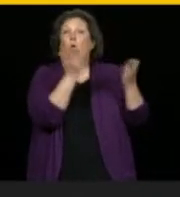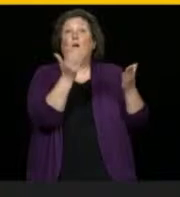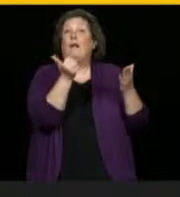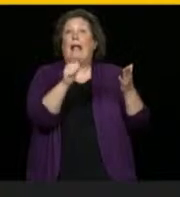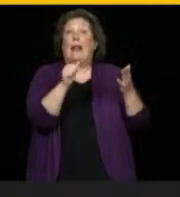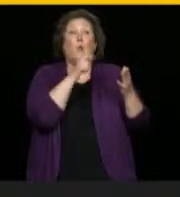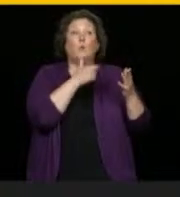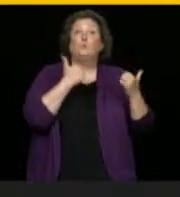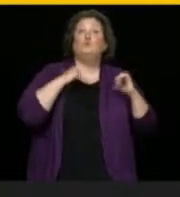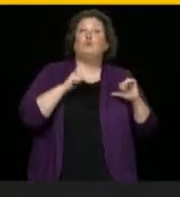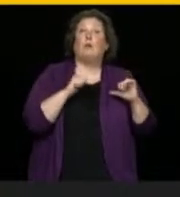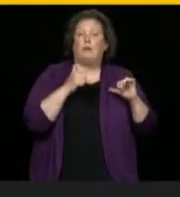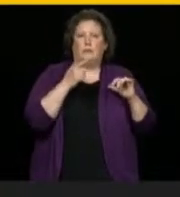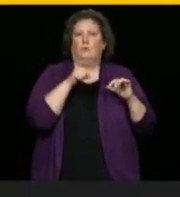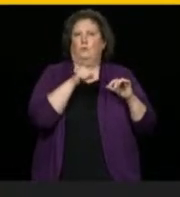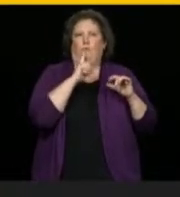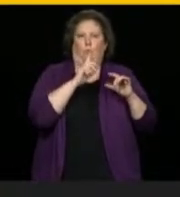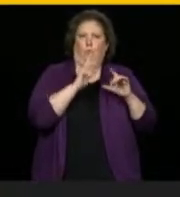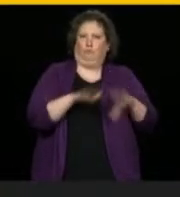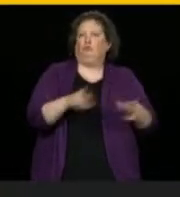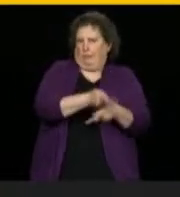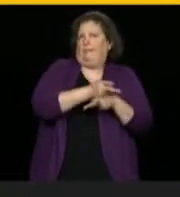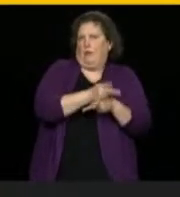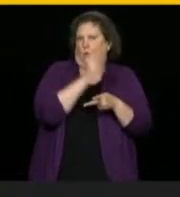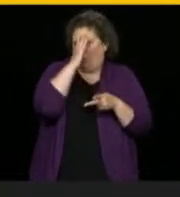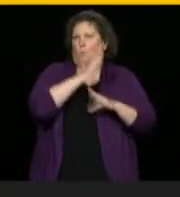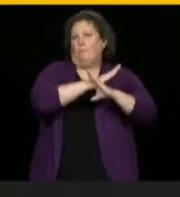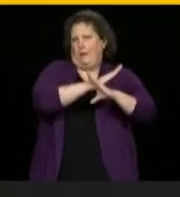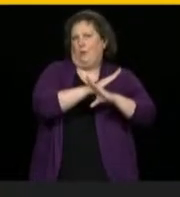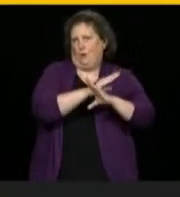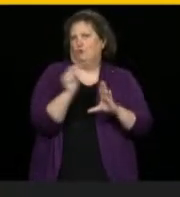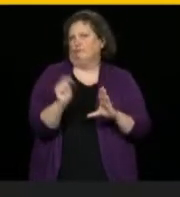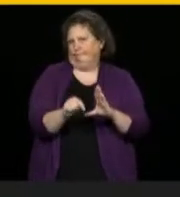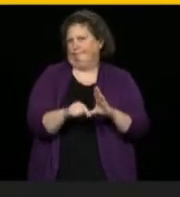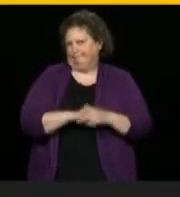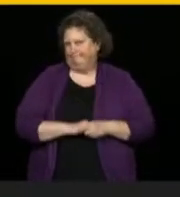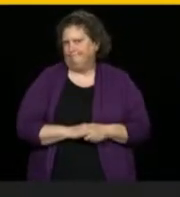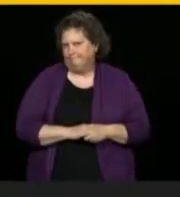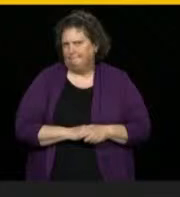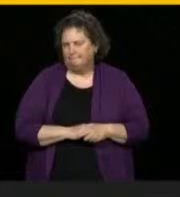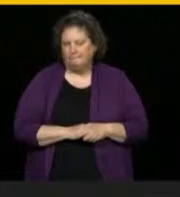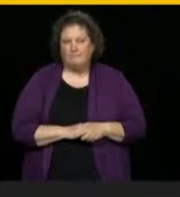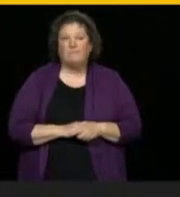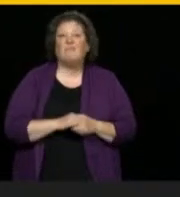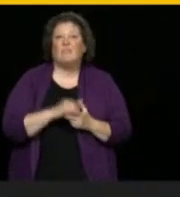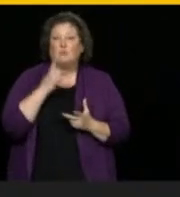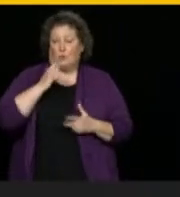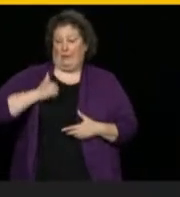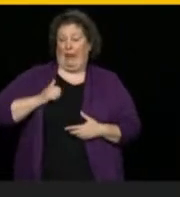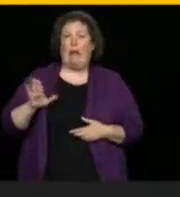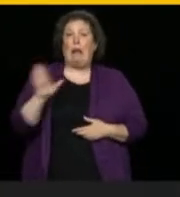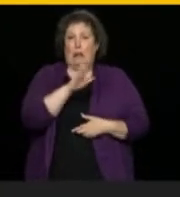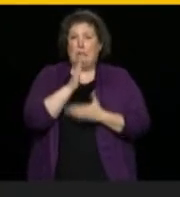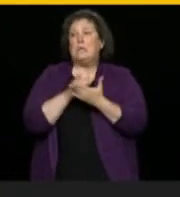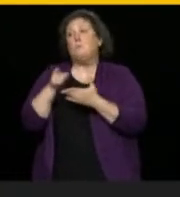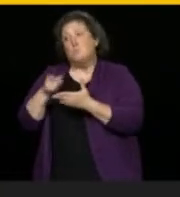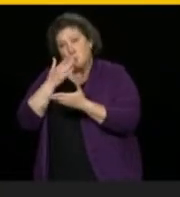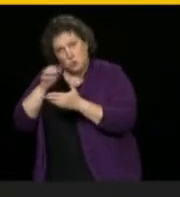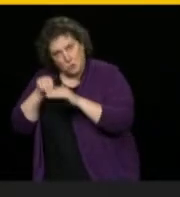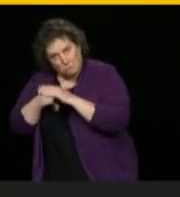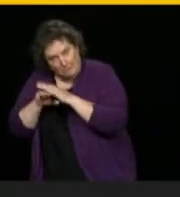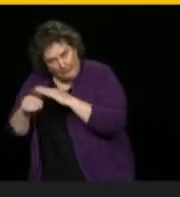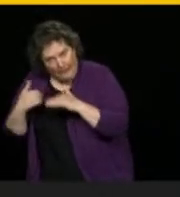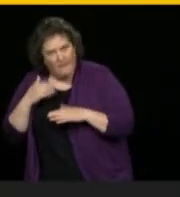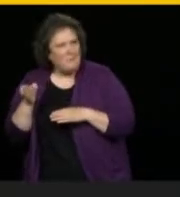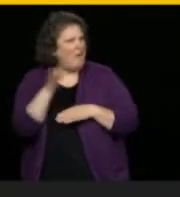childcare. There are parts of this country where there is better access to childcare than others. And there is no question that